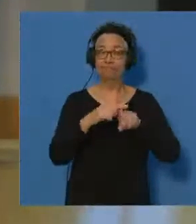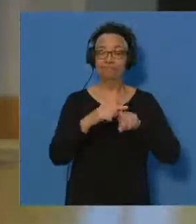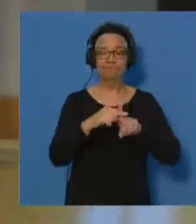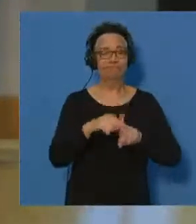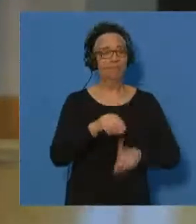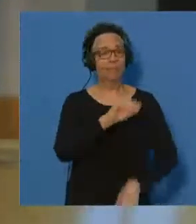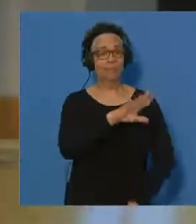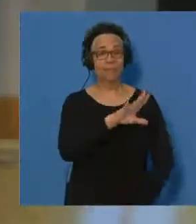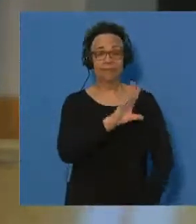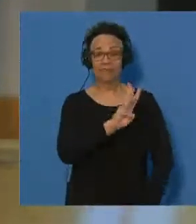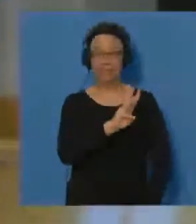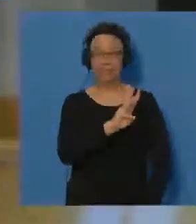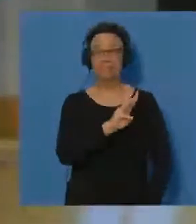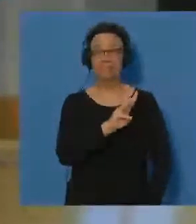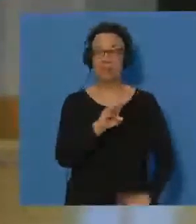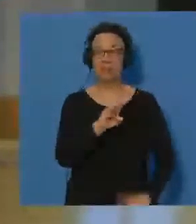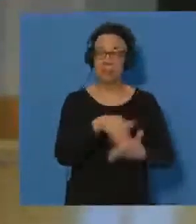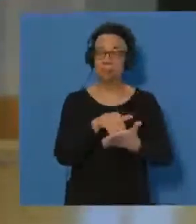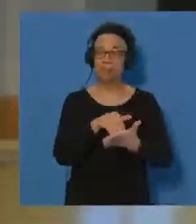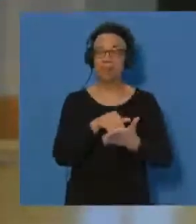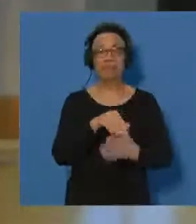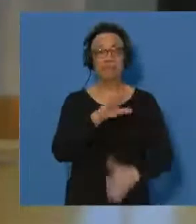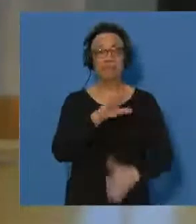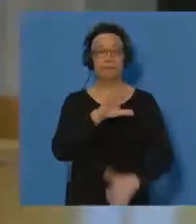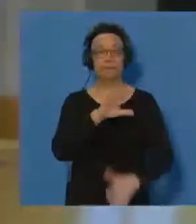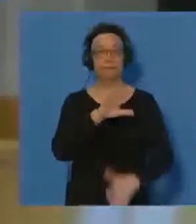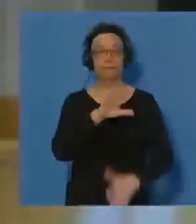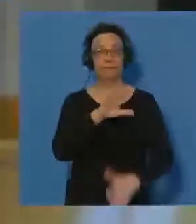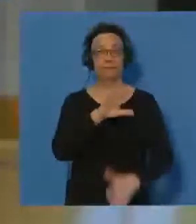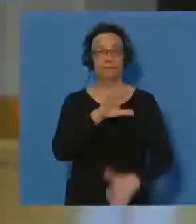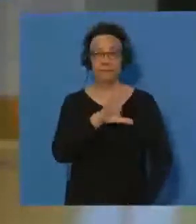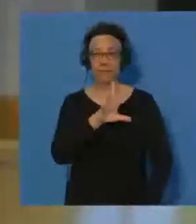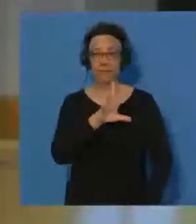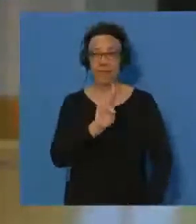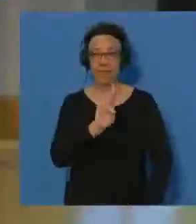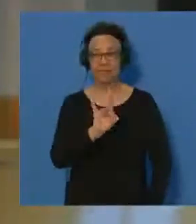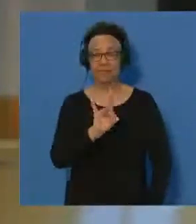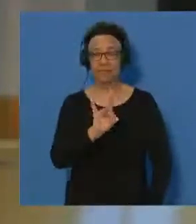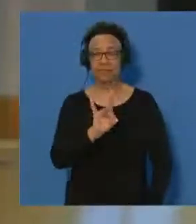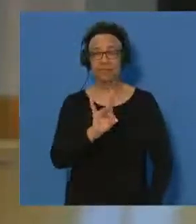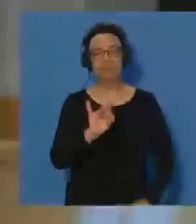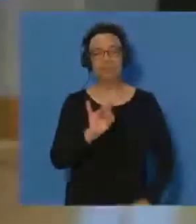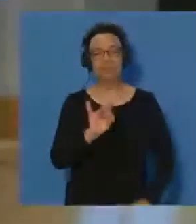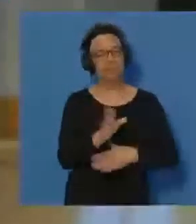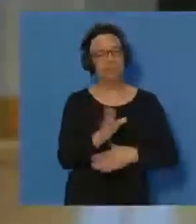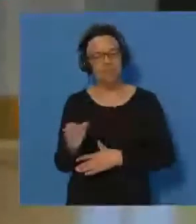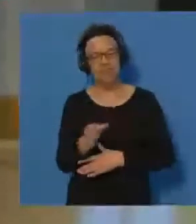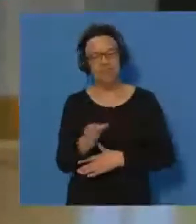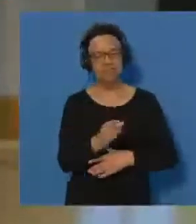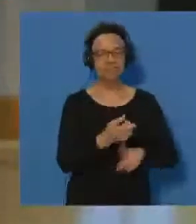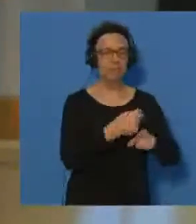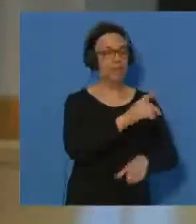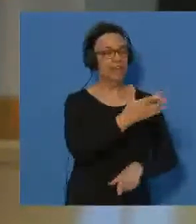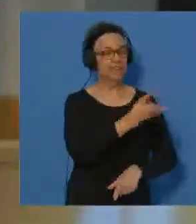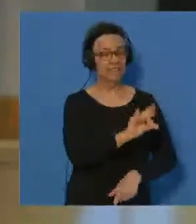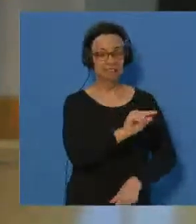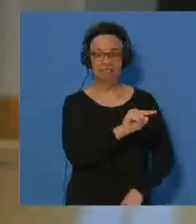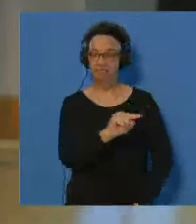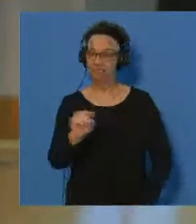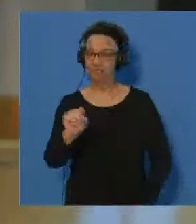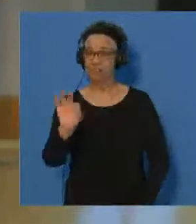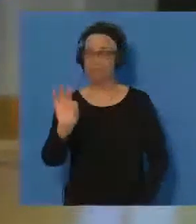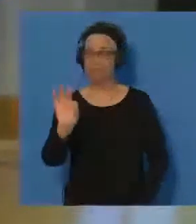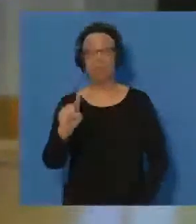56. The median age is 58, and the age range of all of our positive cases is from 18 years